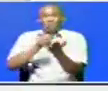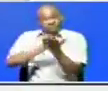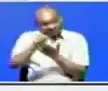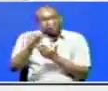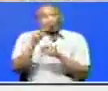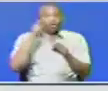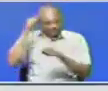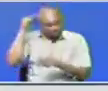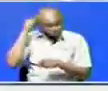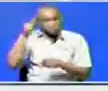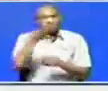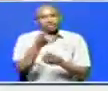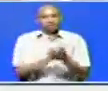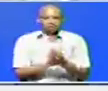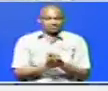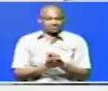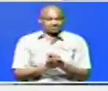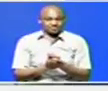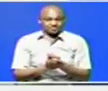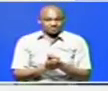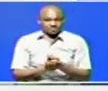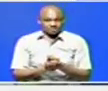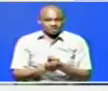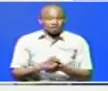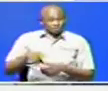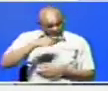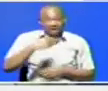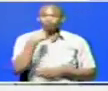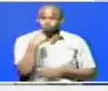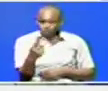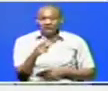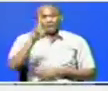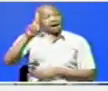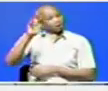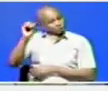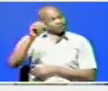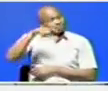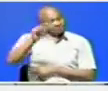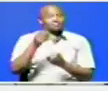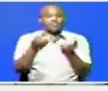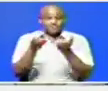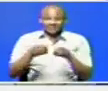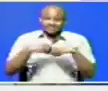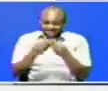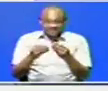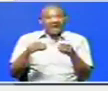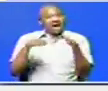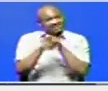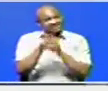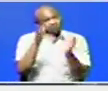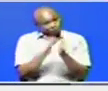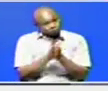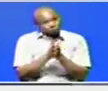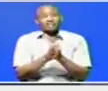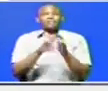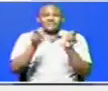be signed by the poll official and the agents. We have told our returning officers that they will need to give unfettered access to the